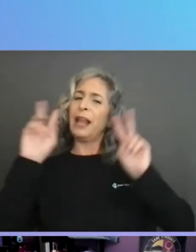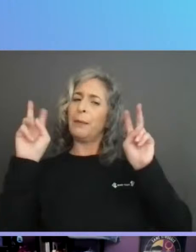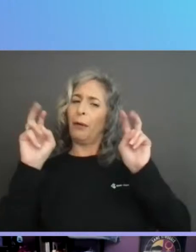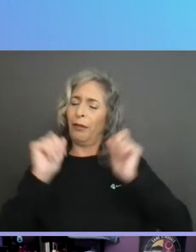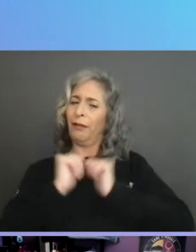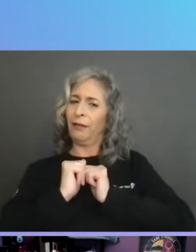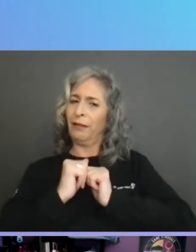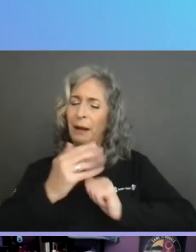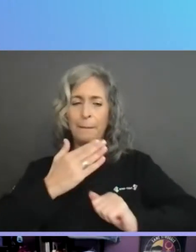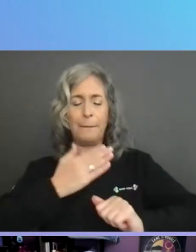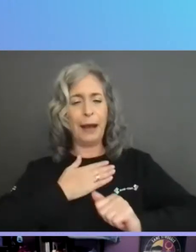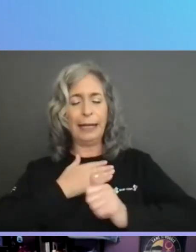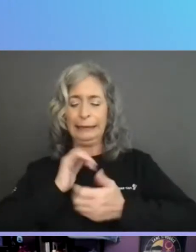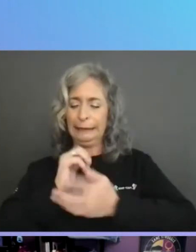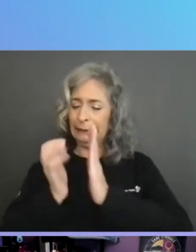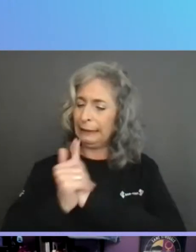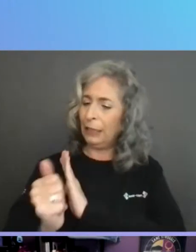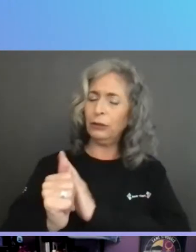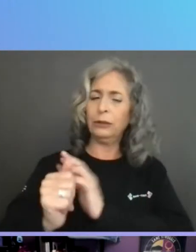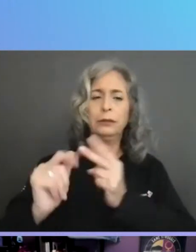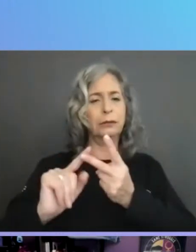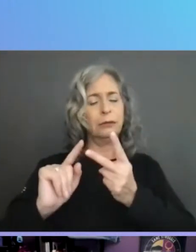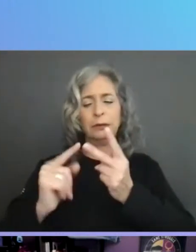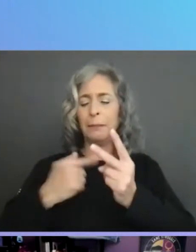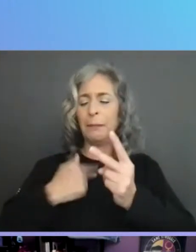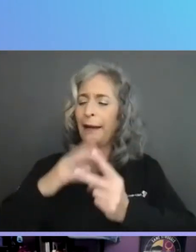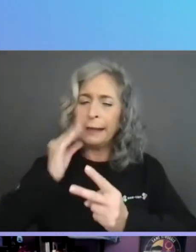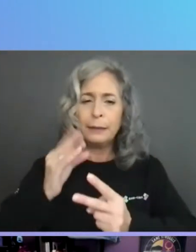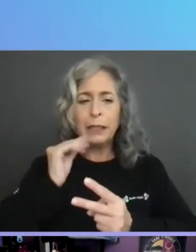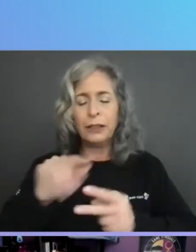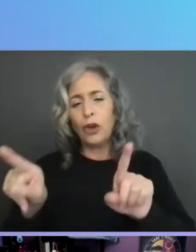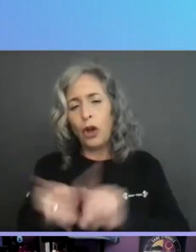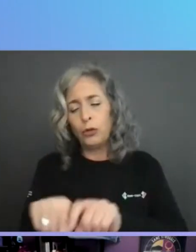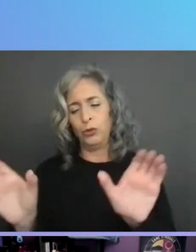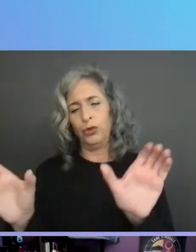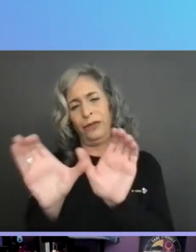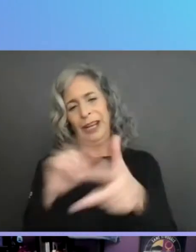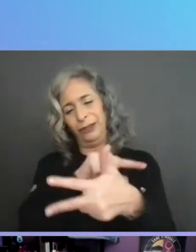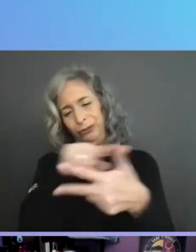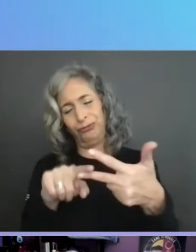addition to my transferable skills and in addition to my experience.